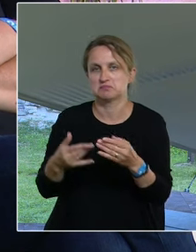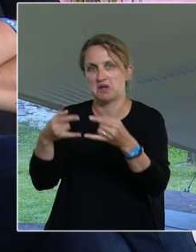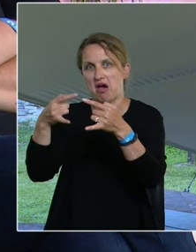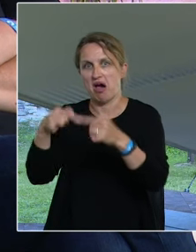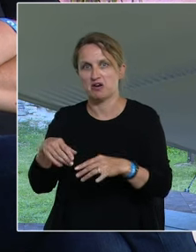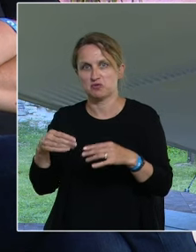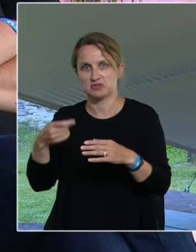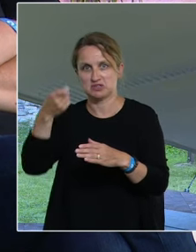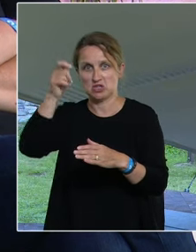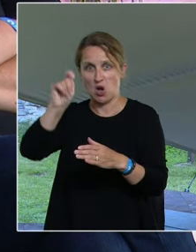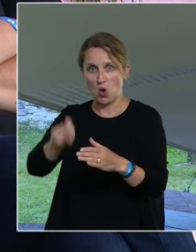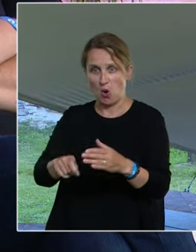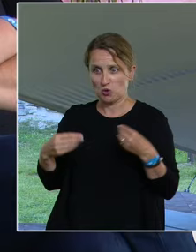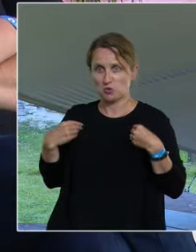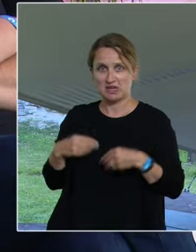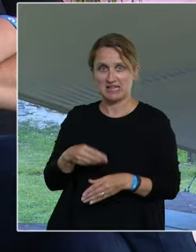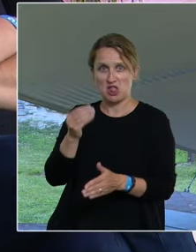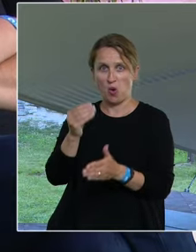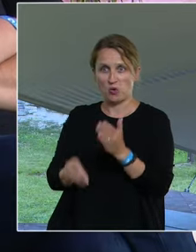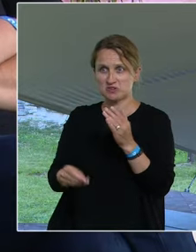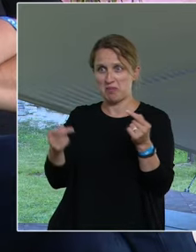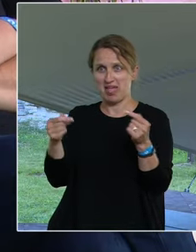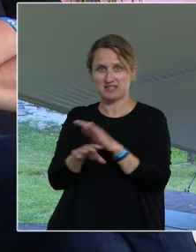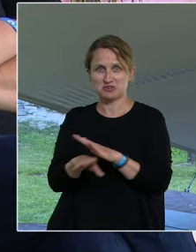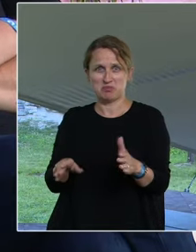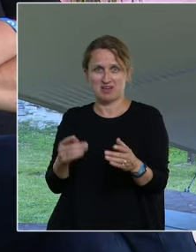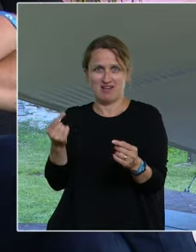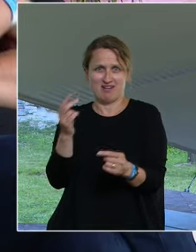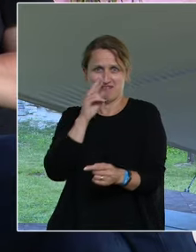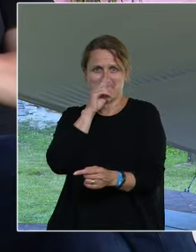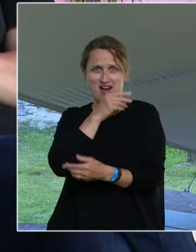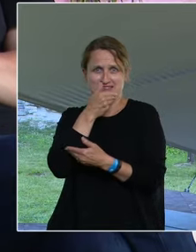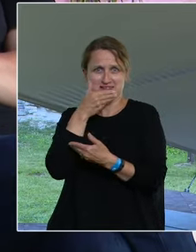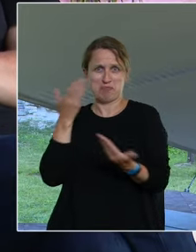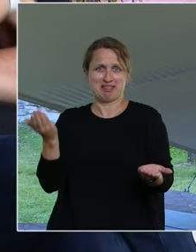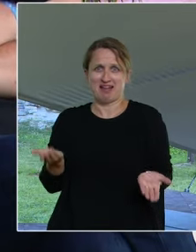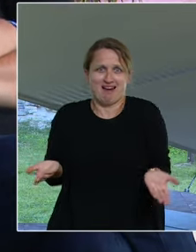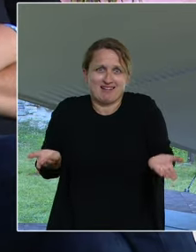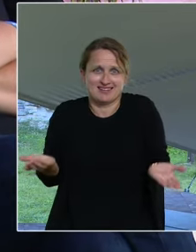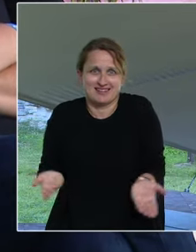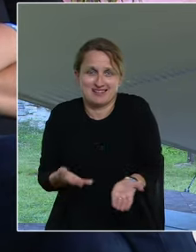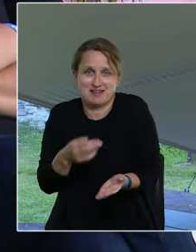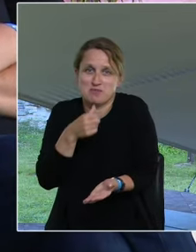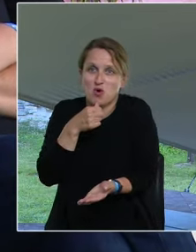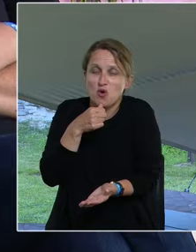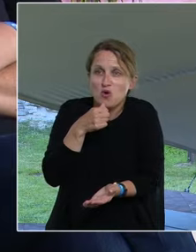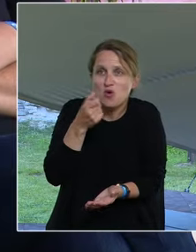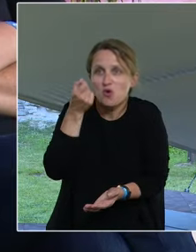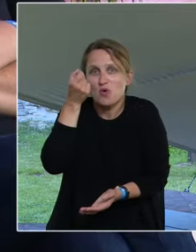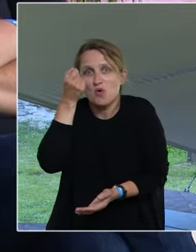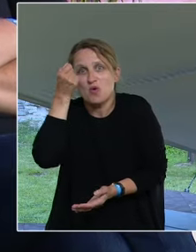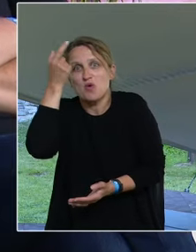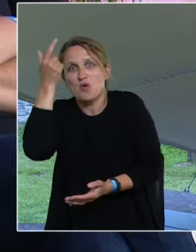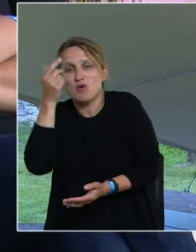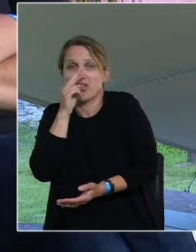it's nothing. It's experimenting all the way, and this is what creativity is. So we do experiment, we do